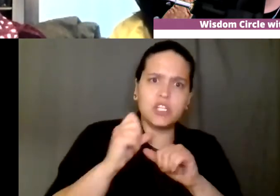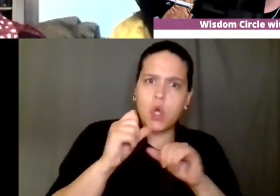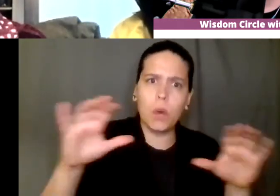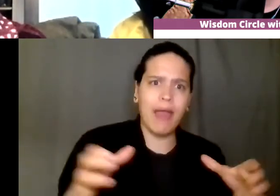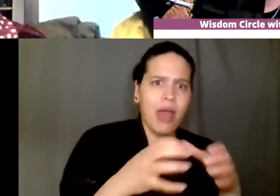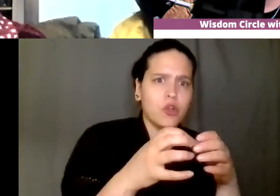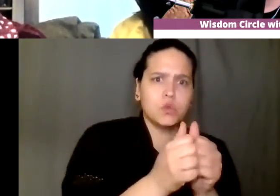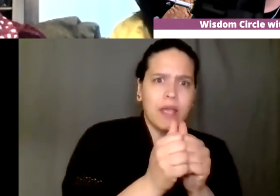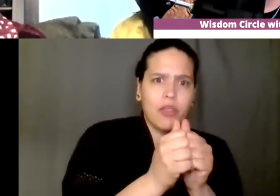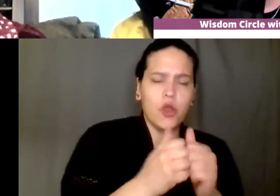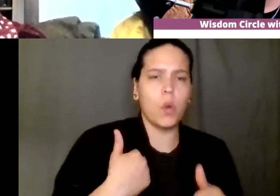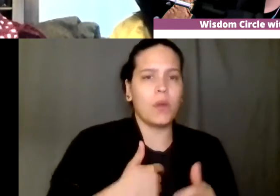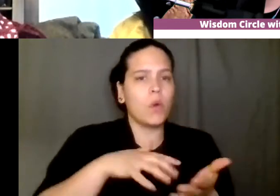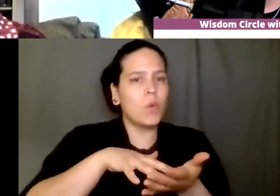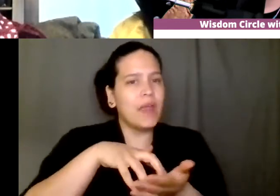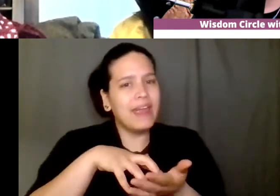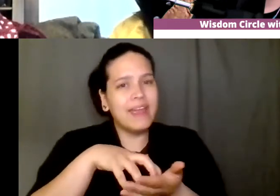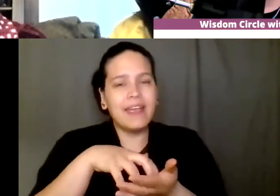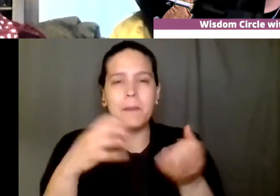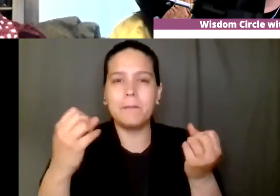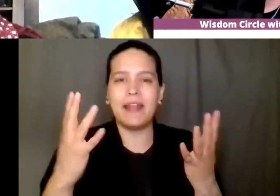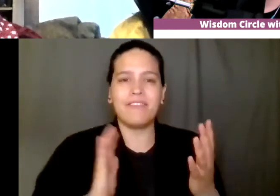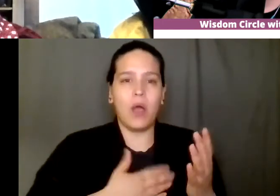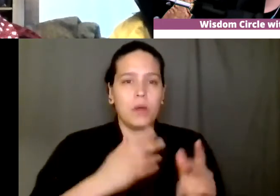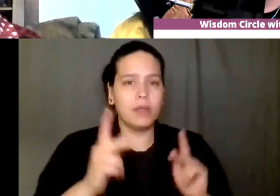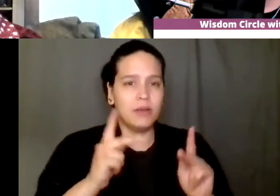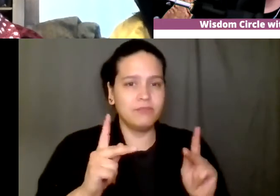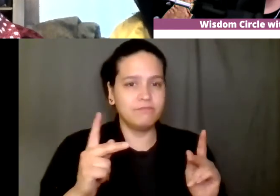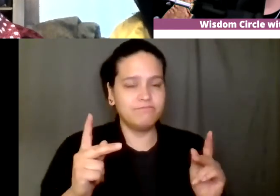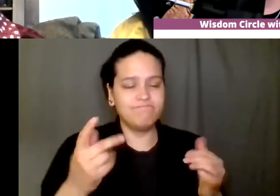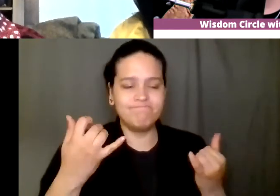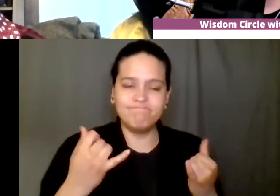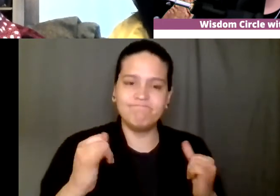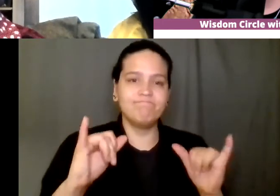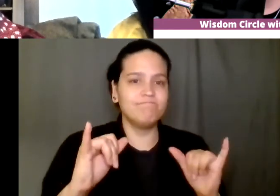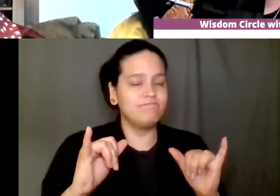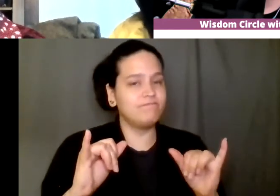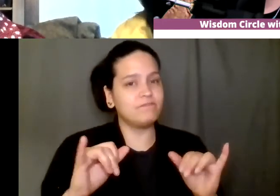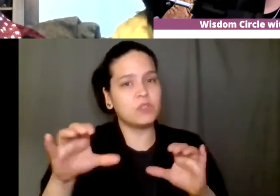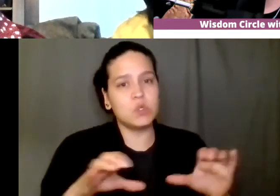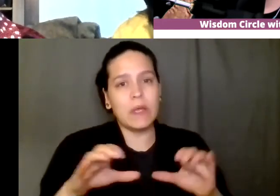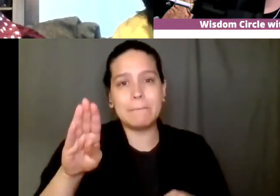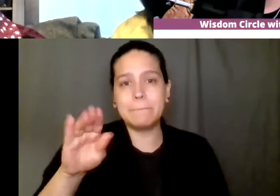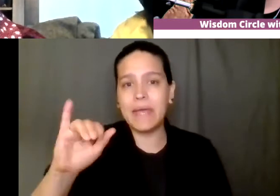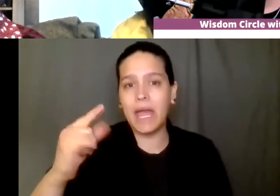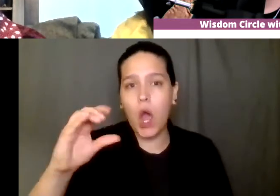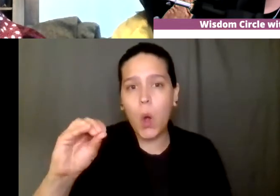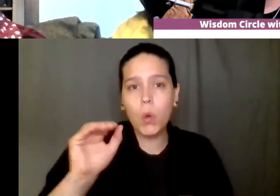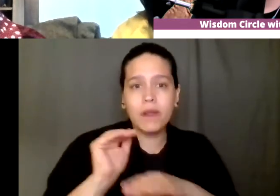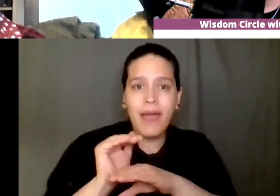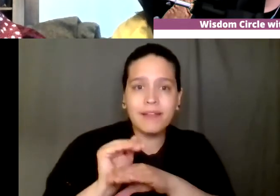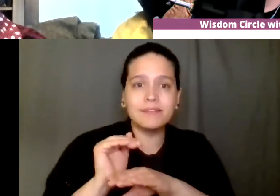we were so weak that some of our people had, you know, still were doing bingos, still gathering at